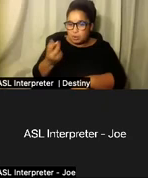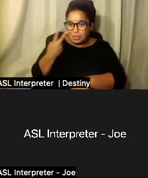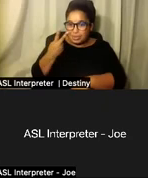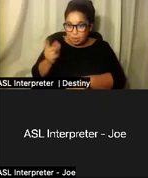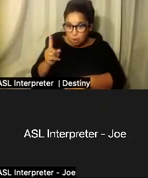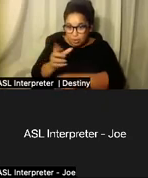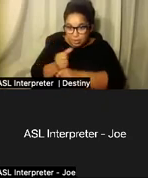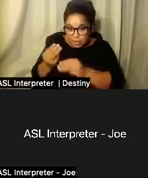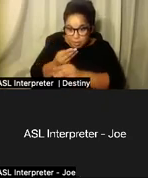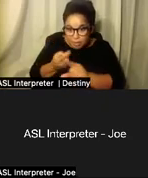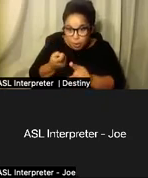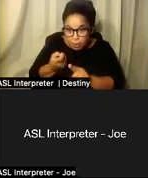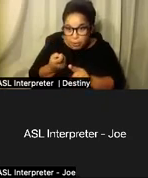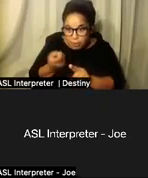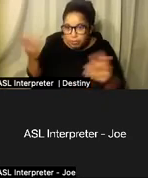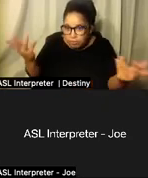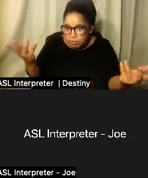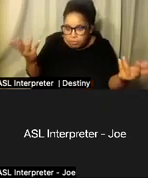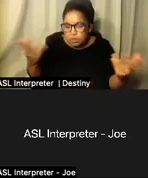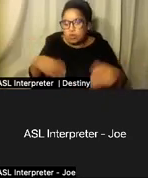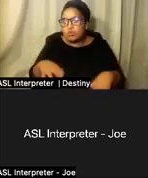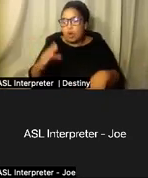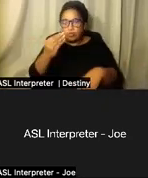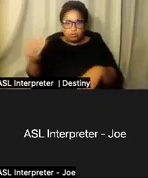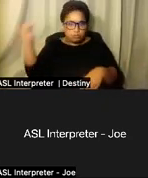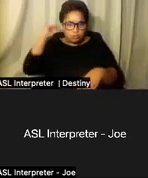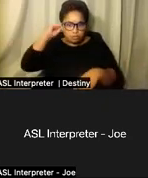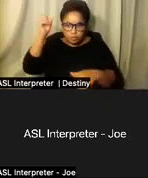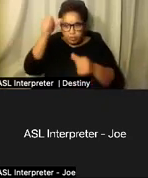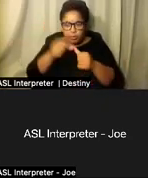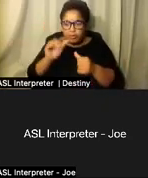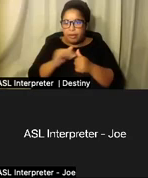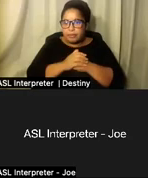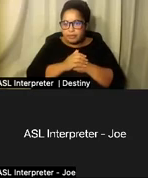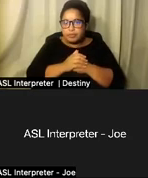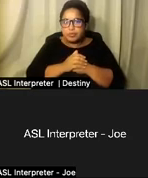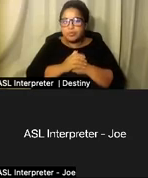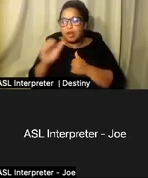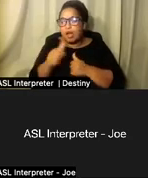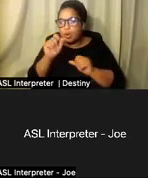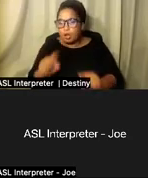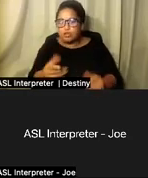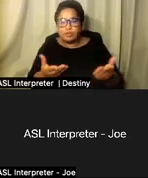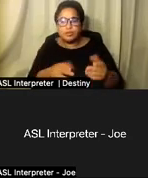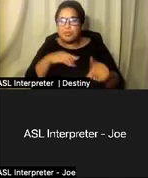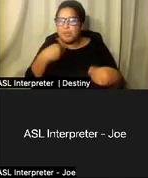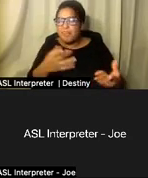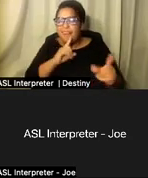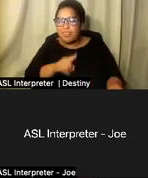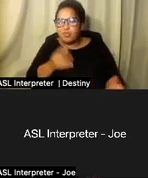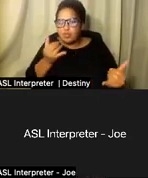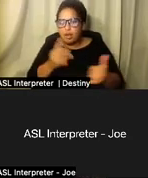getting his math from as well. So keep that in mind. And then we had a couple other poll questions. So we'll just give you the answers to